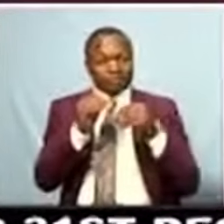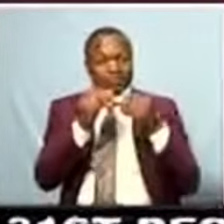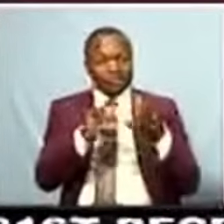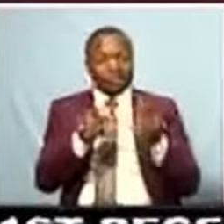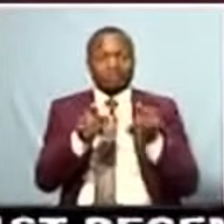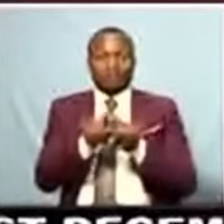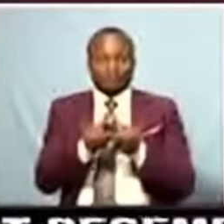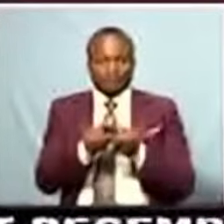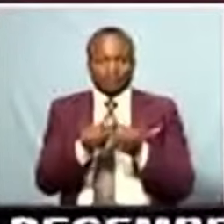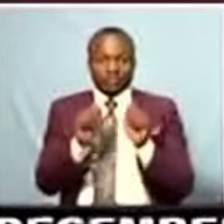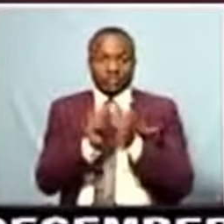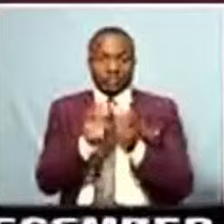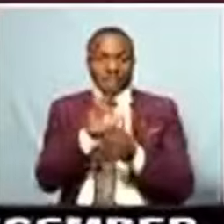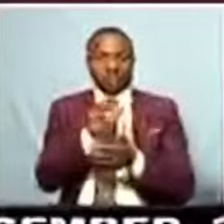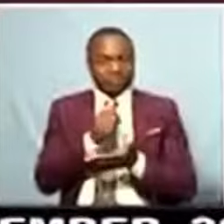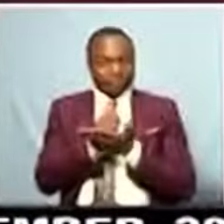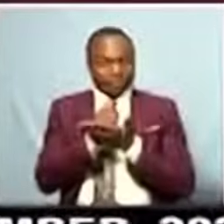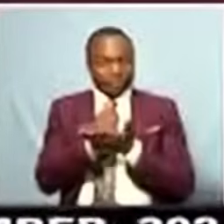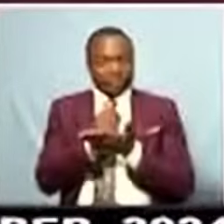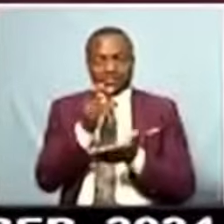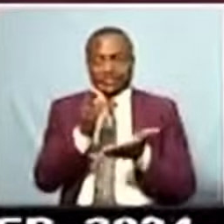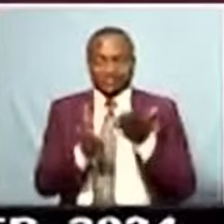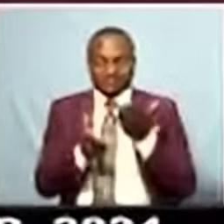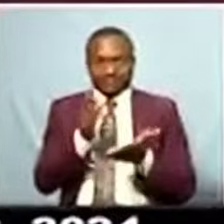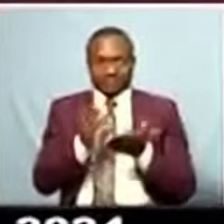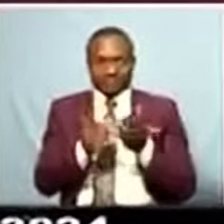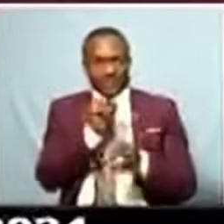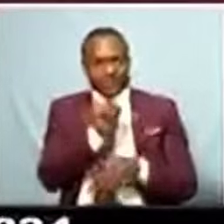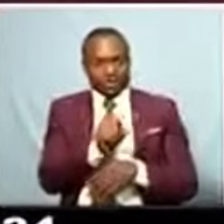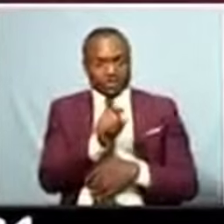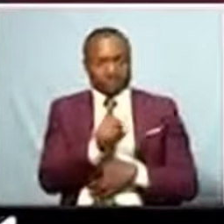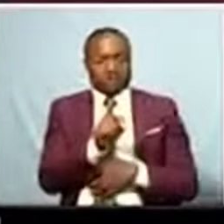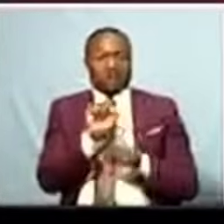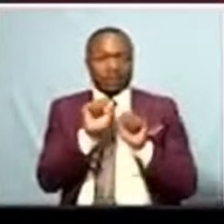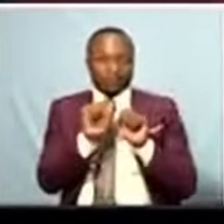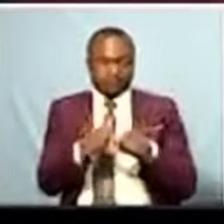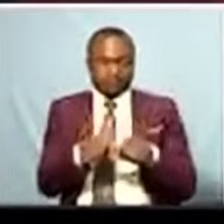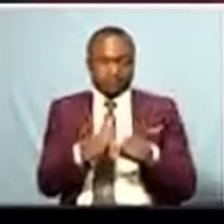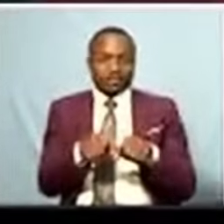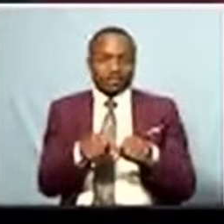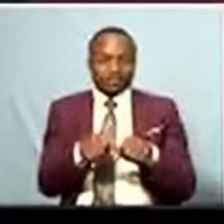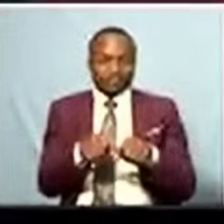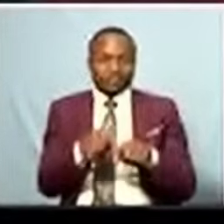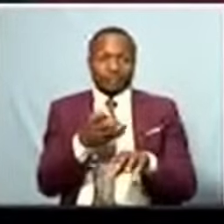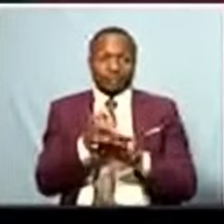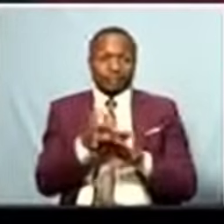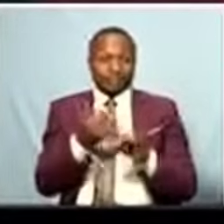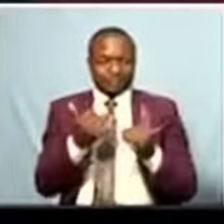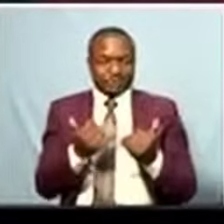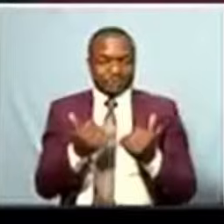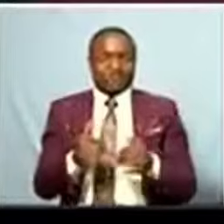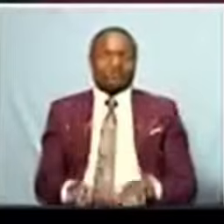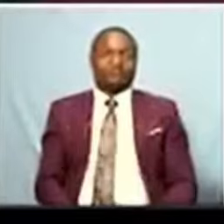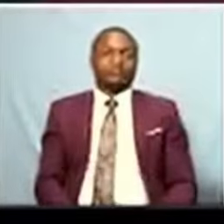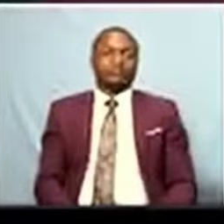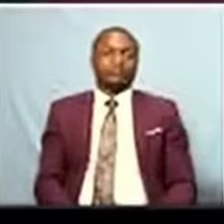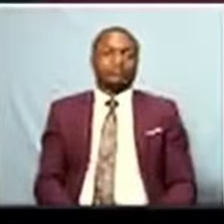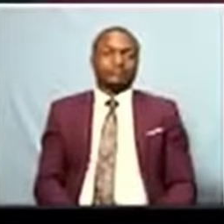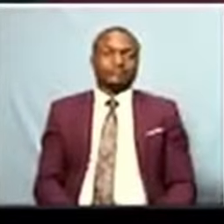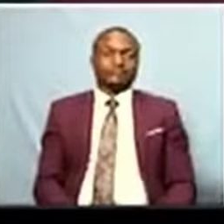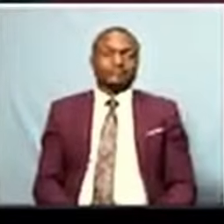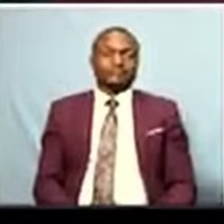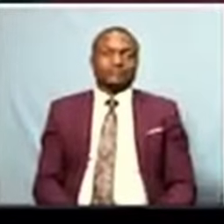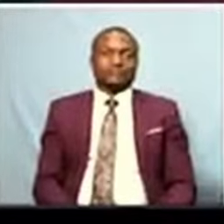same, and with your indulgence, maybe for that one we could be excused for now. But suffice to just